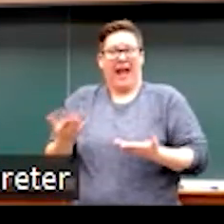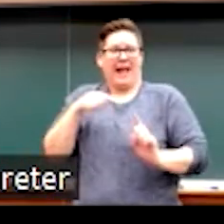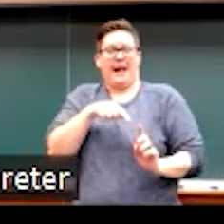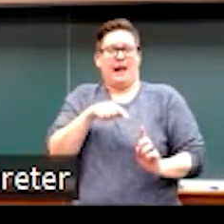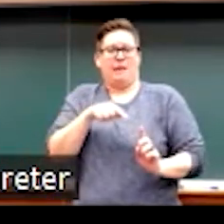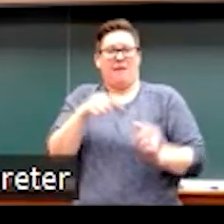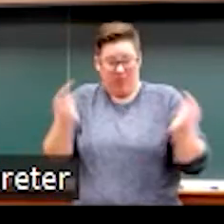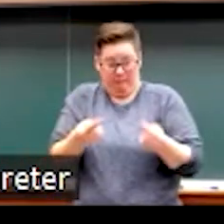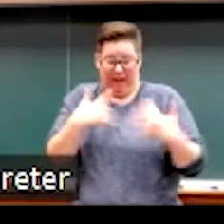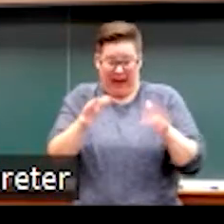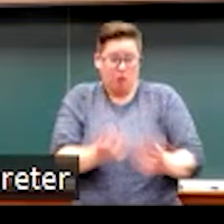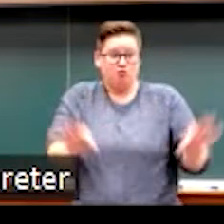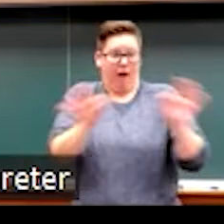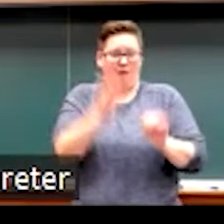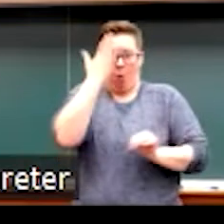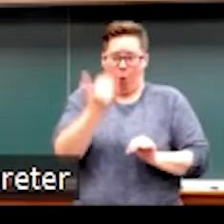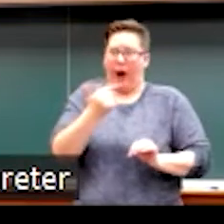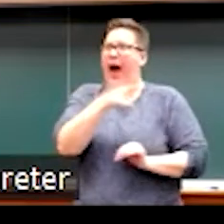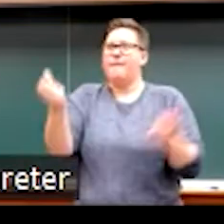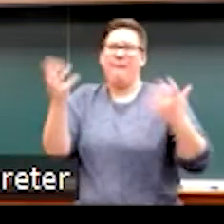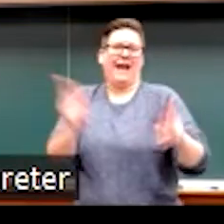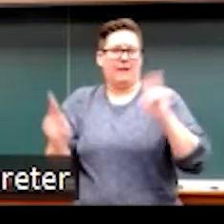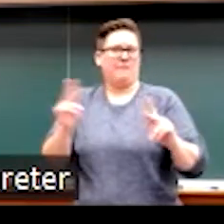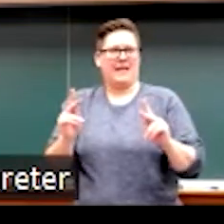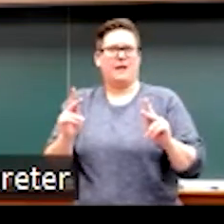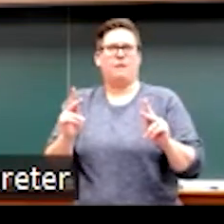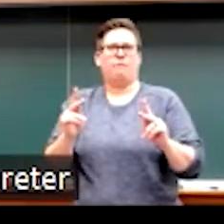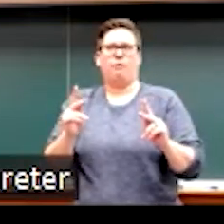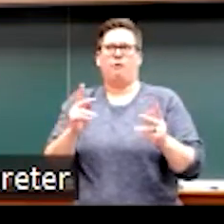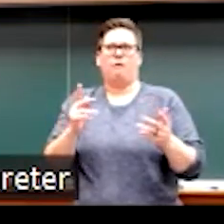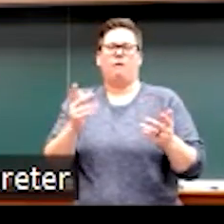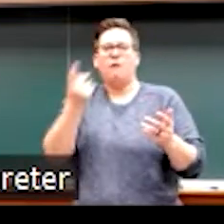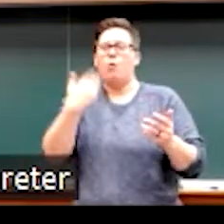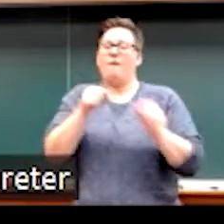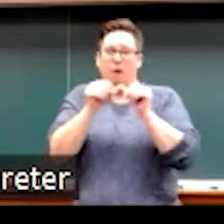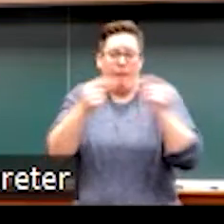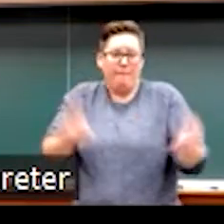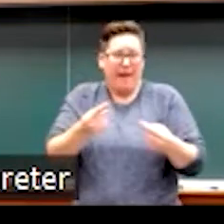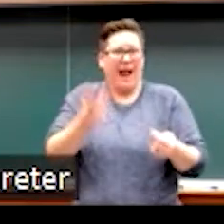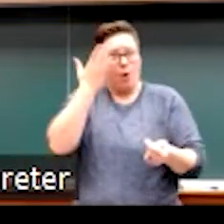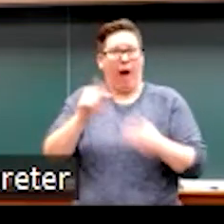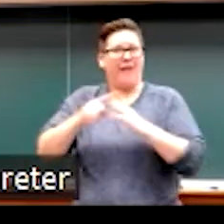such relevance to such a large population of people with persistently painful conditions.